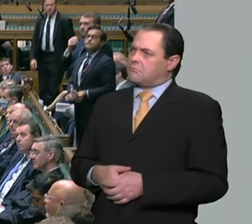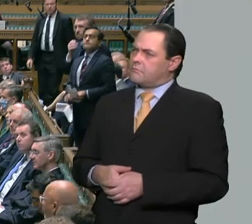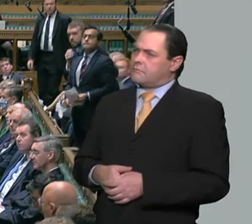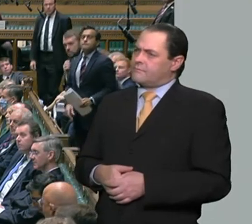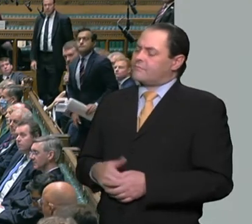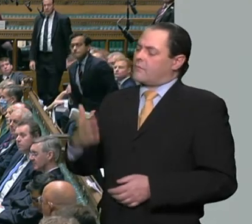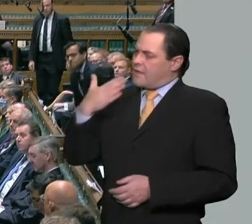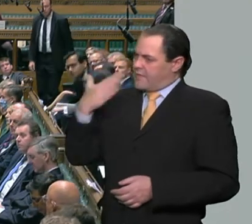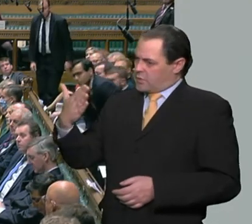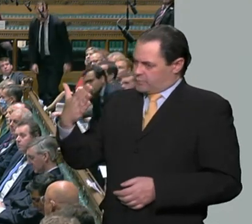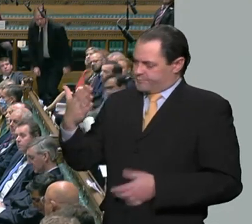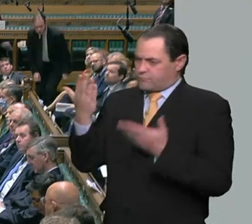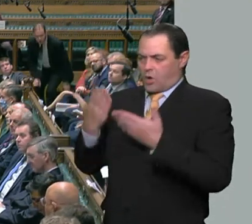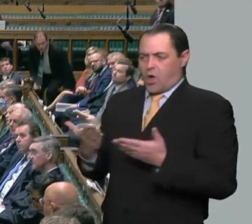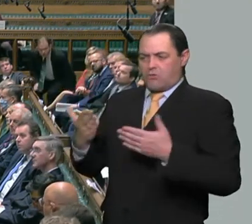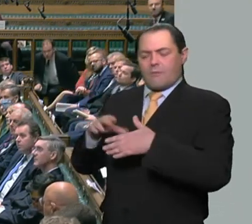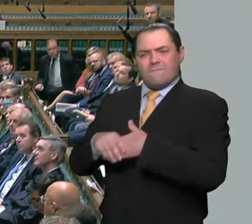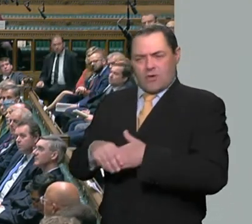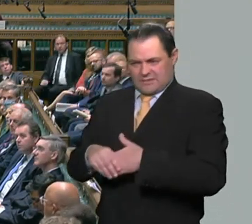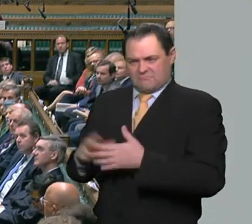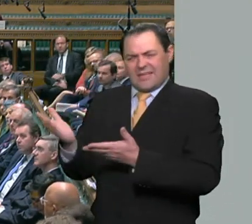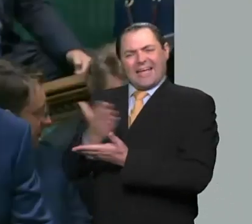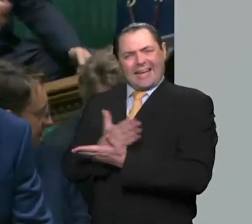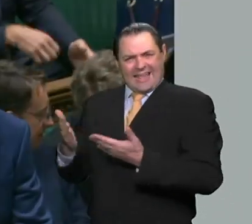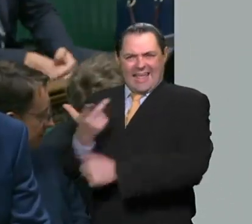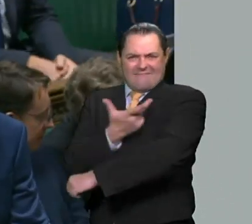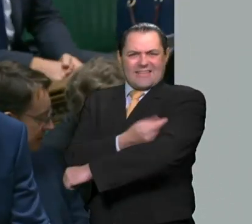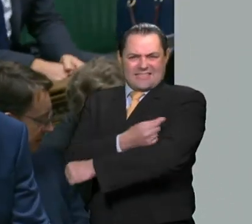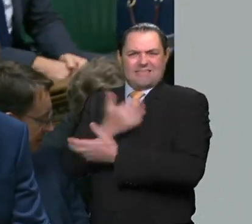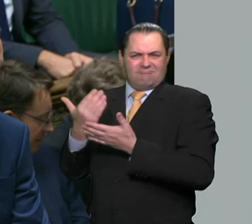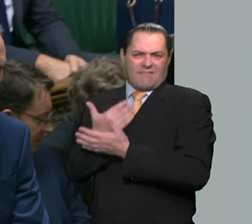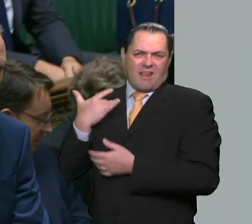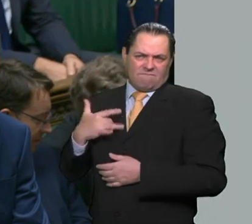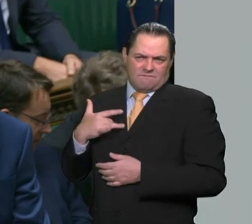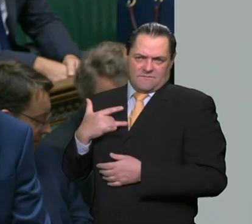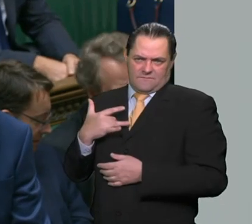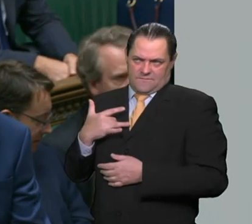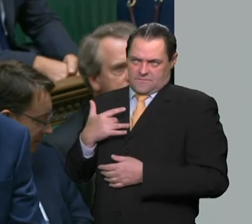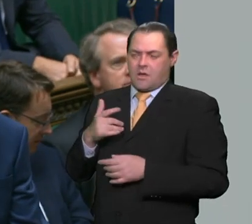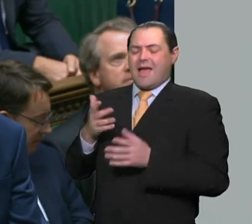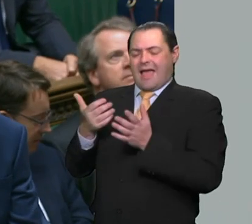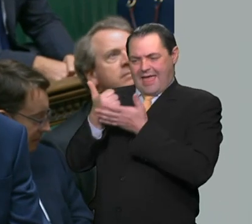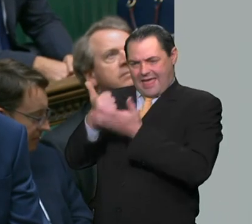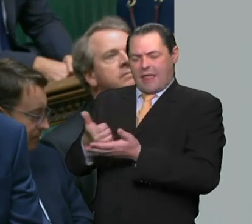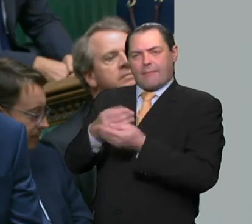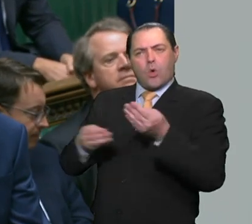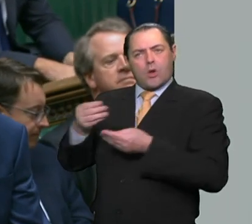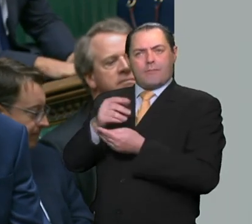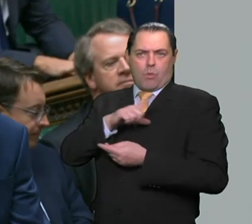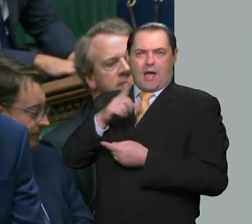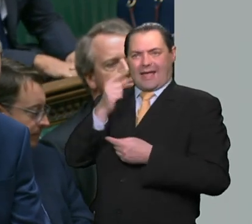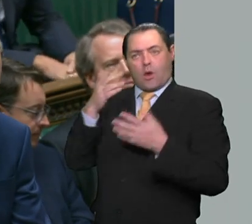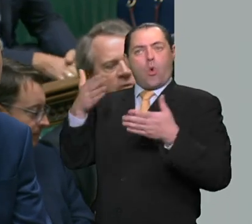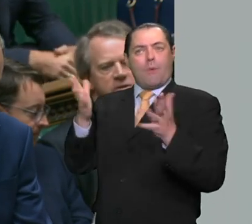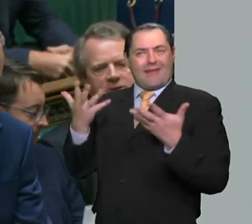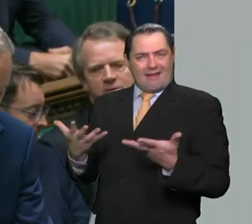Can I thank our honourable friend? Look, we're very clear. Vaccines are saving lives. They're also boosting the economy because they've allowed us to